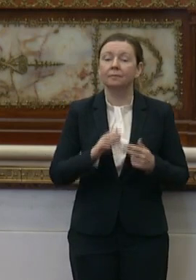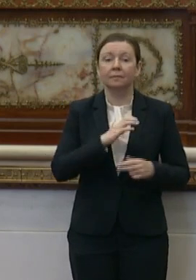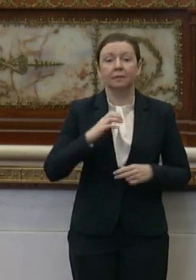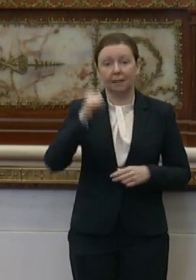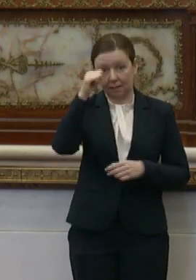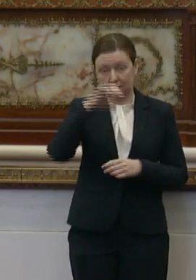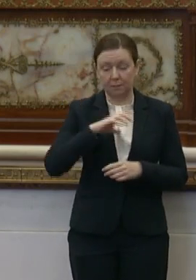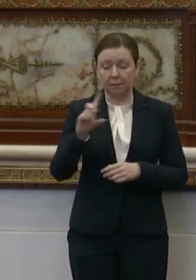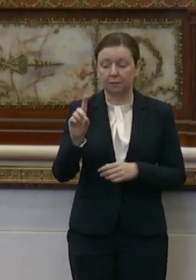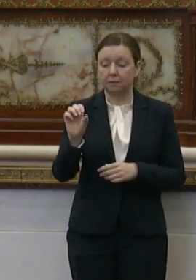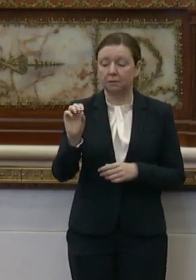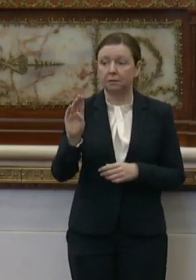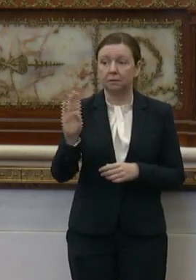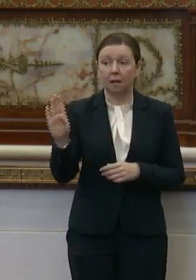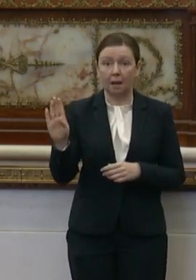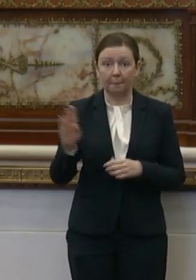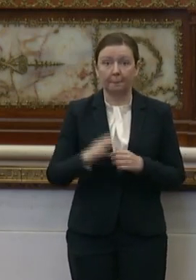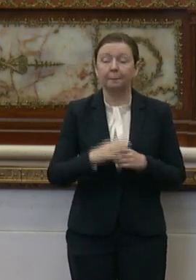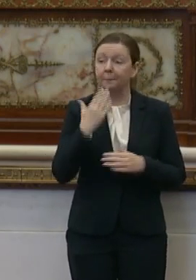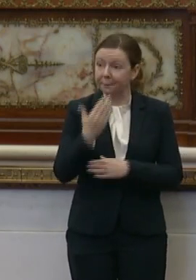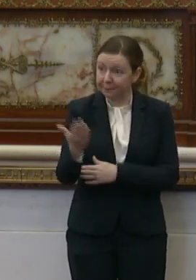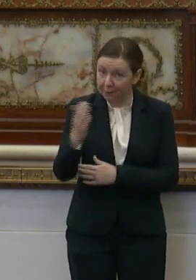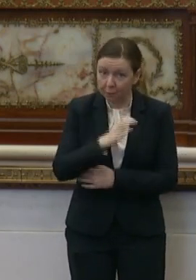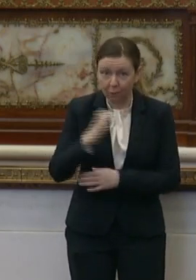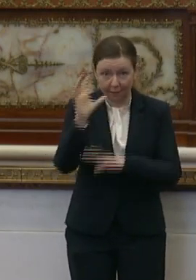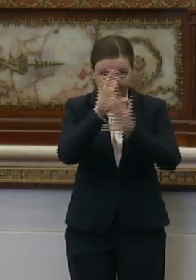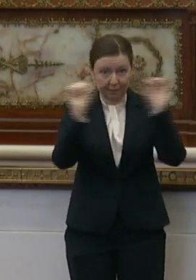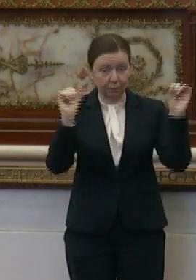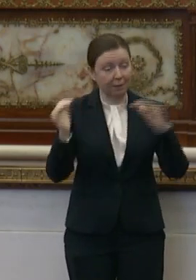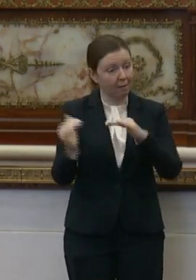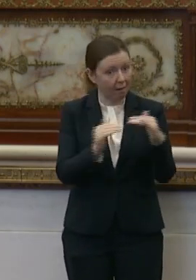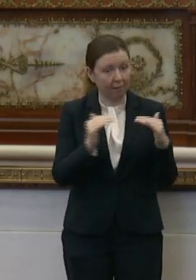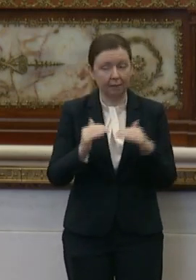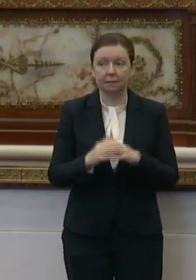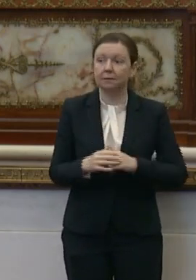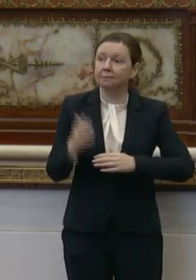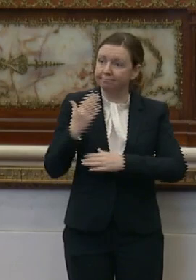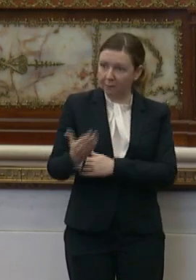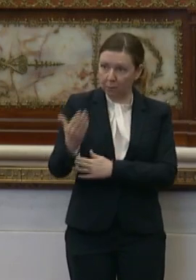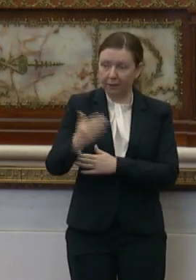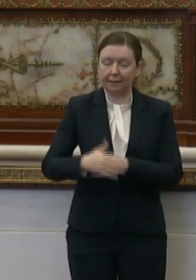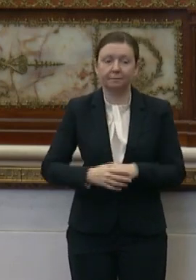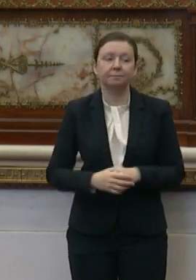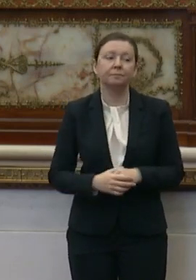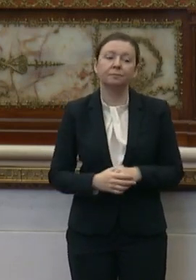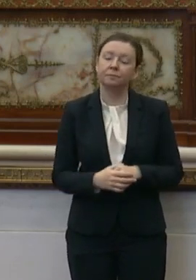Councilman Dom? Morning, Council President and colleagues. Morning.